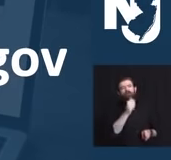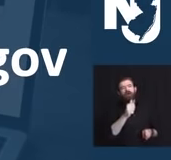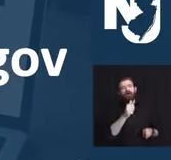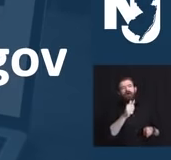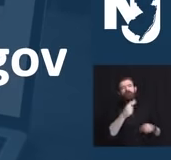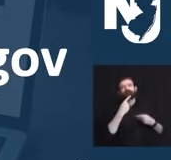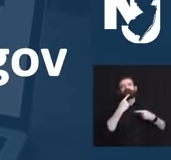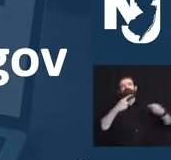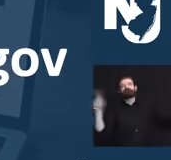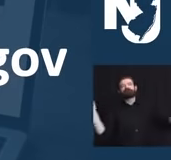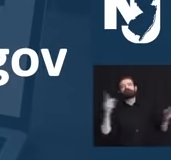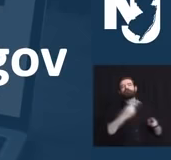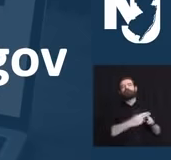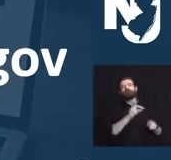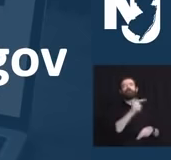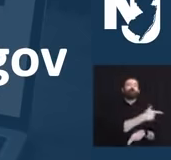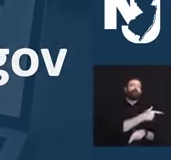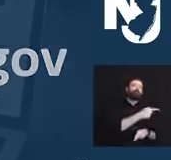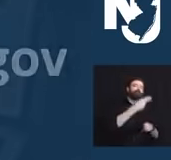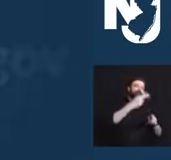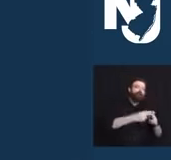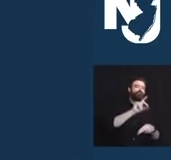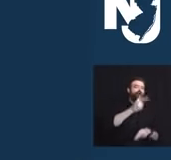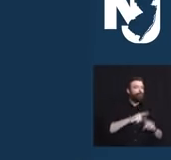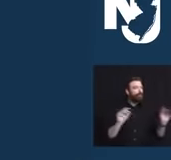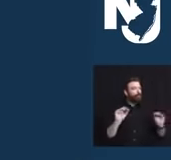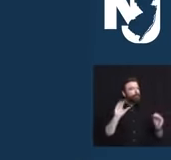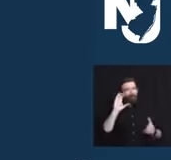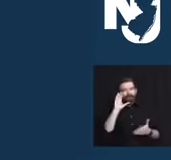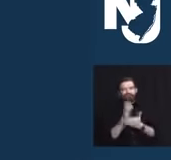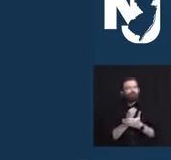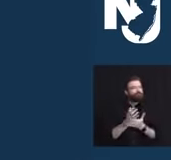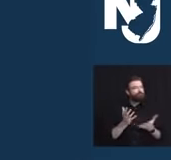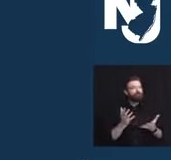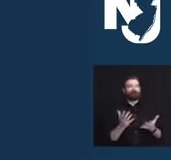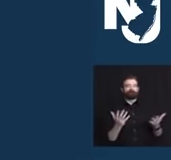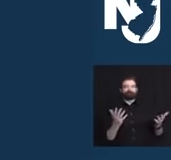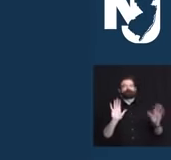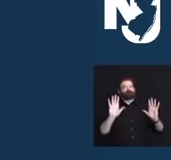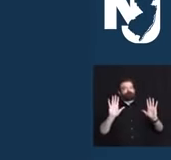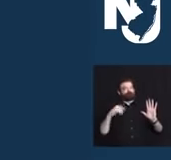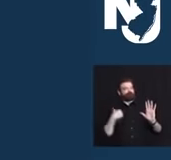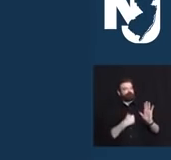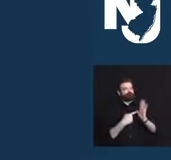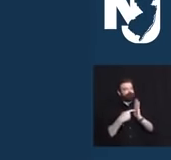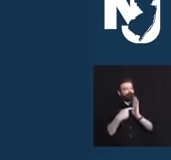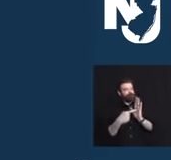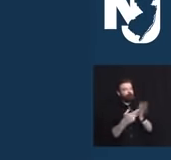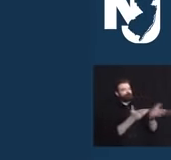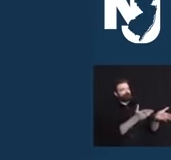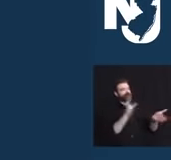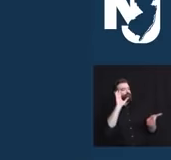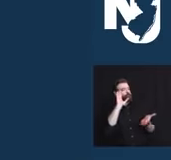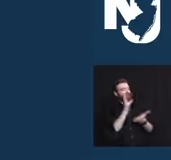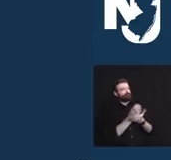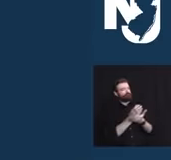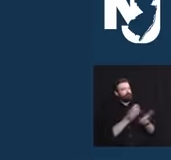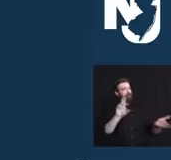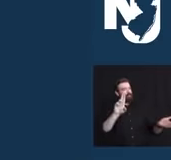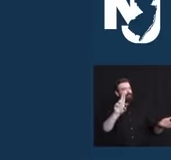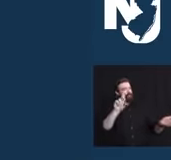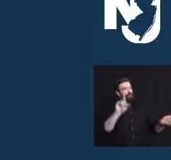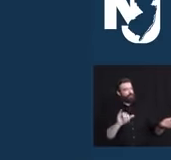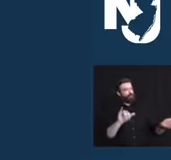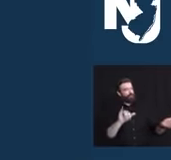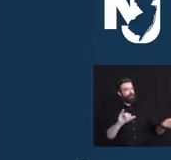photo. So everybody, here goes. This is Rudy Clyde Callahan. Don't let it be said when you